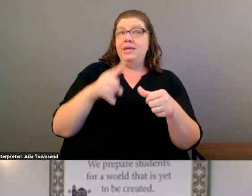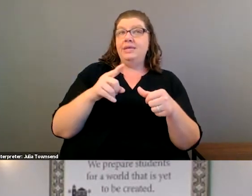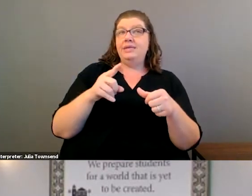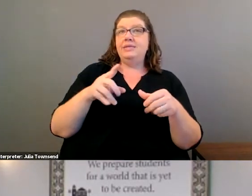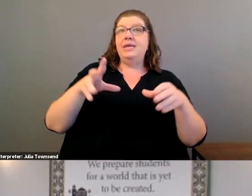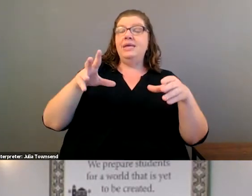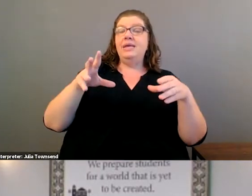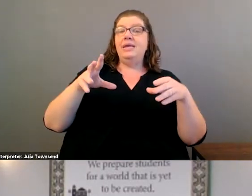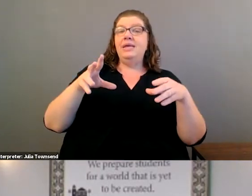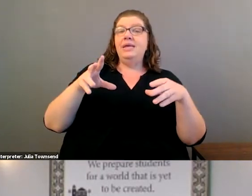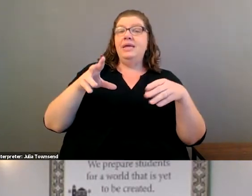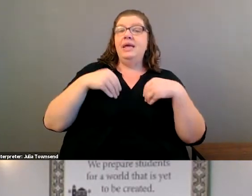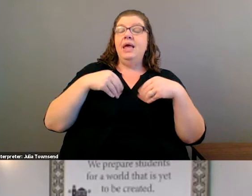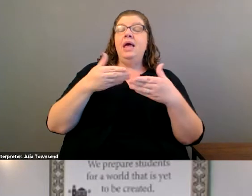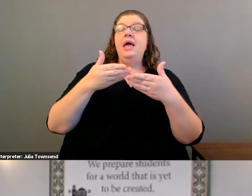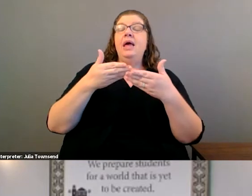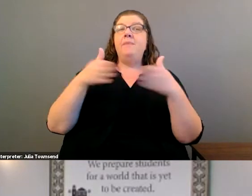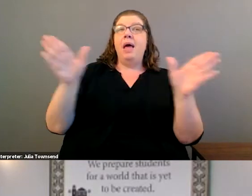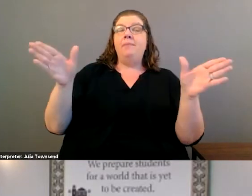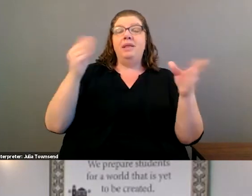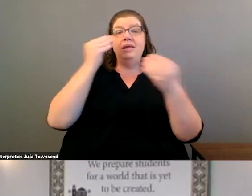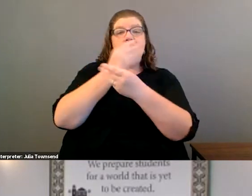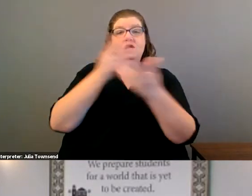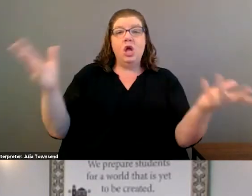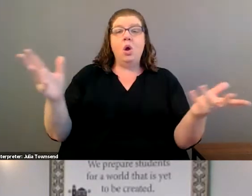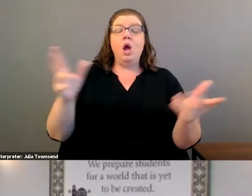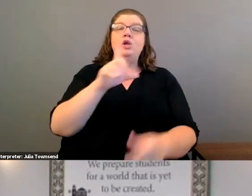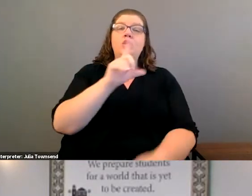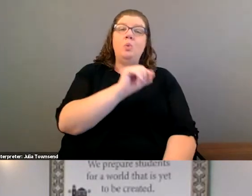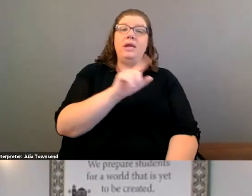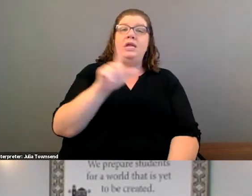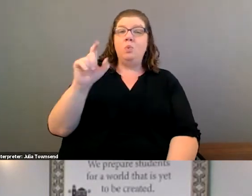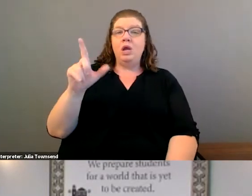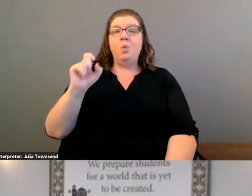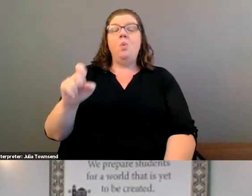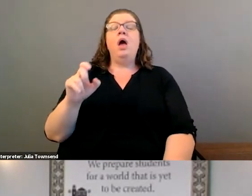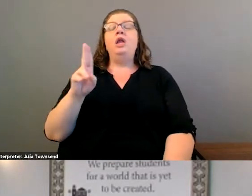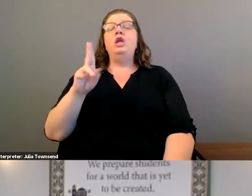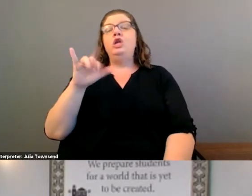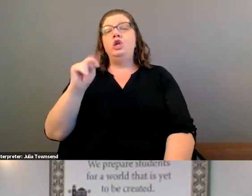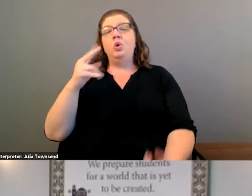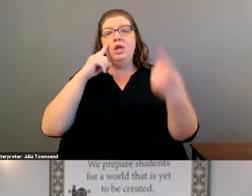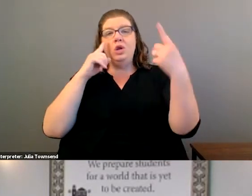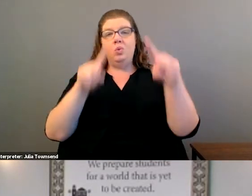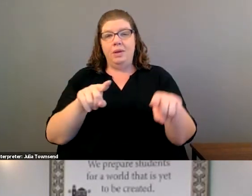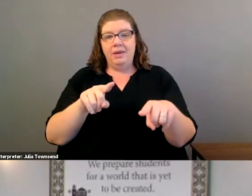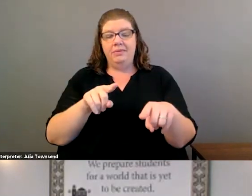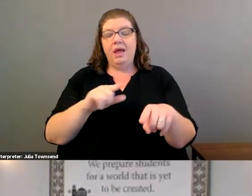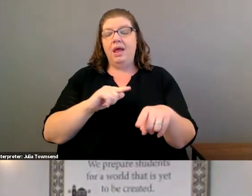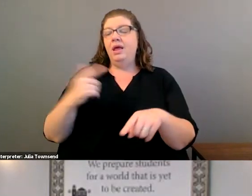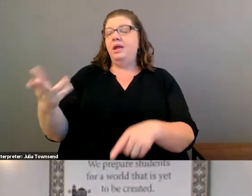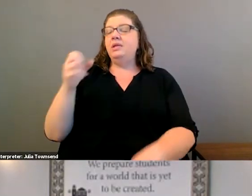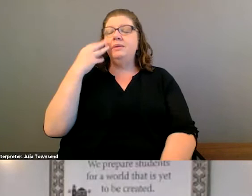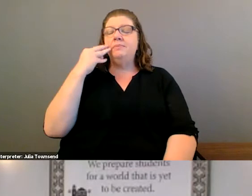public disclosure of the 2021 collective bargaining agreement. I'll turn this over to Ms. Jeté.